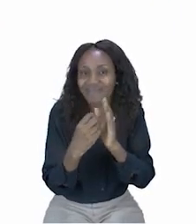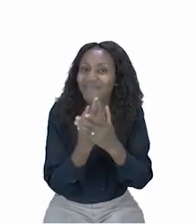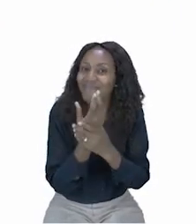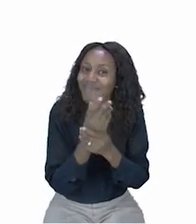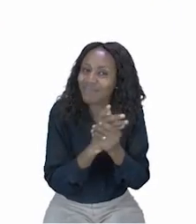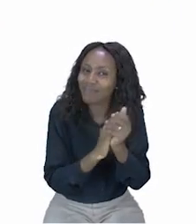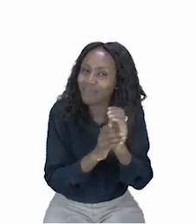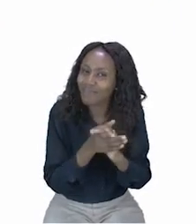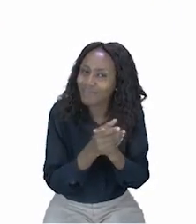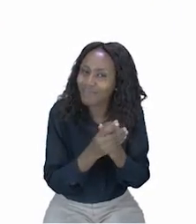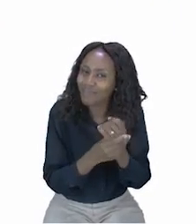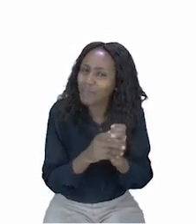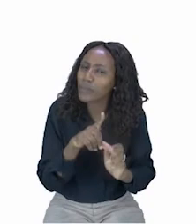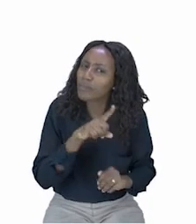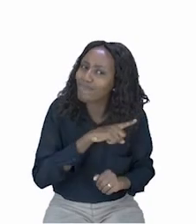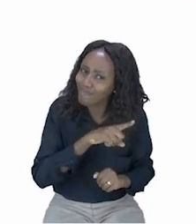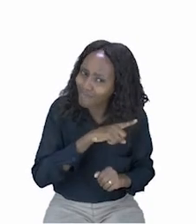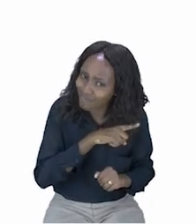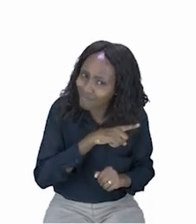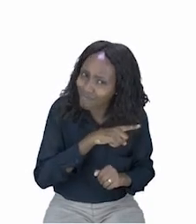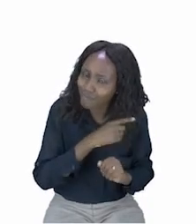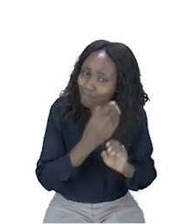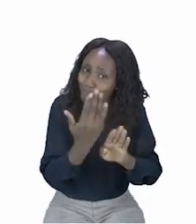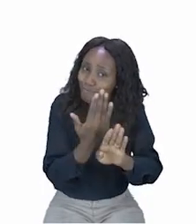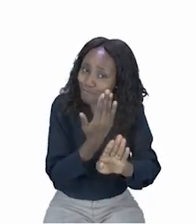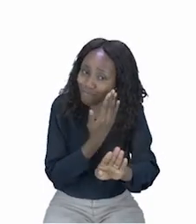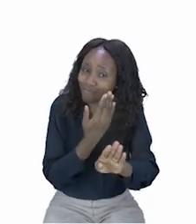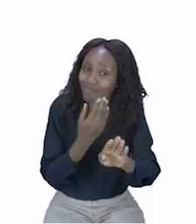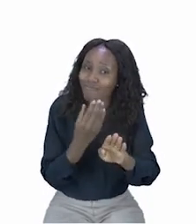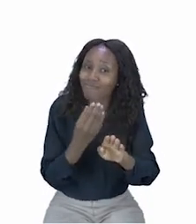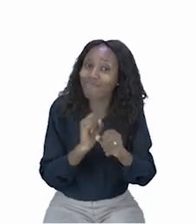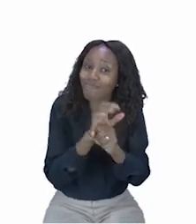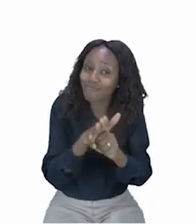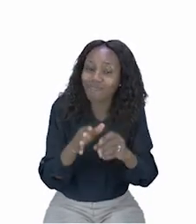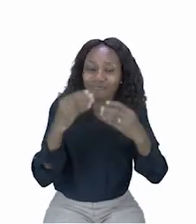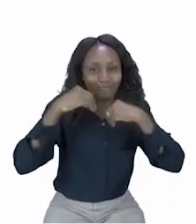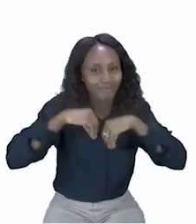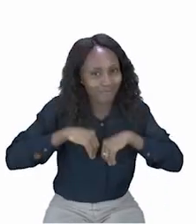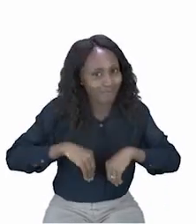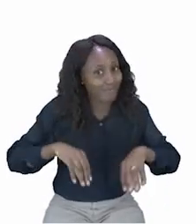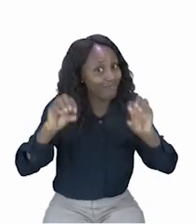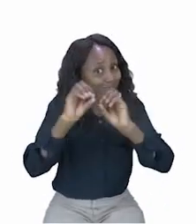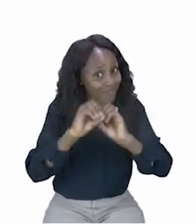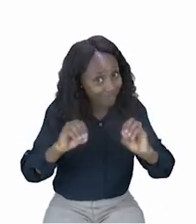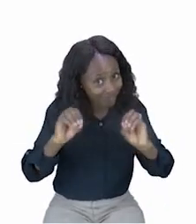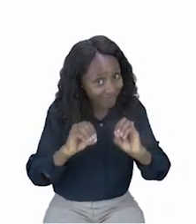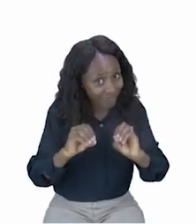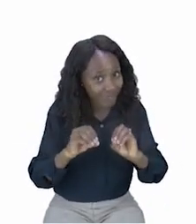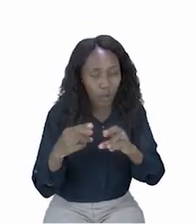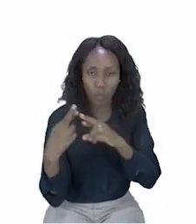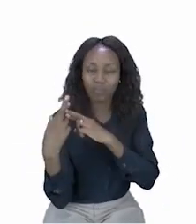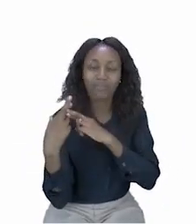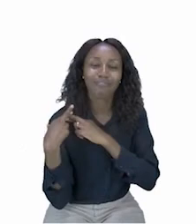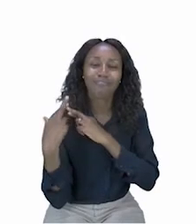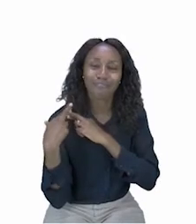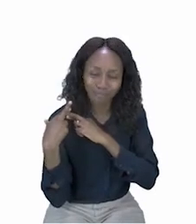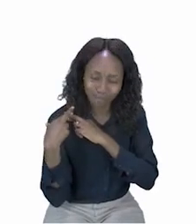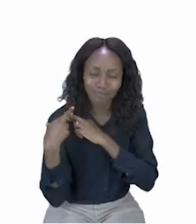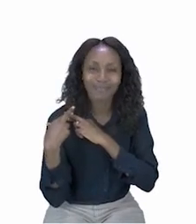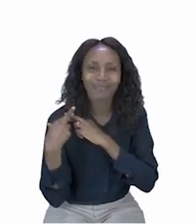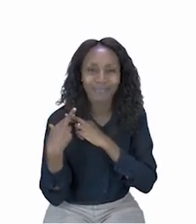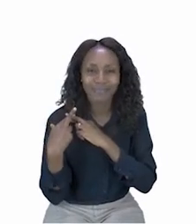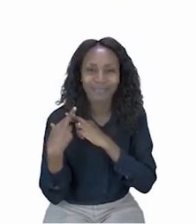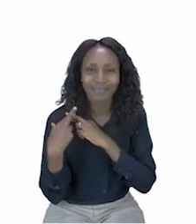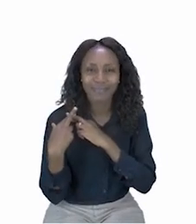Now remember, sanitizing is showing that we are very responsible and staying safe.